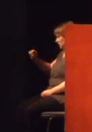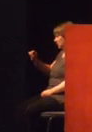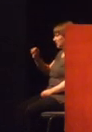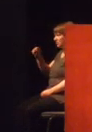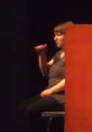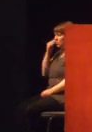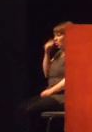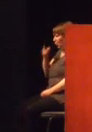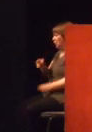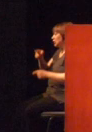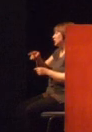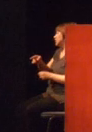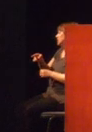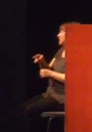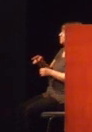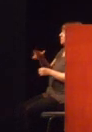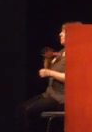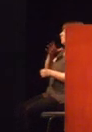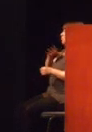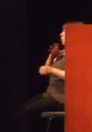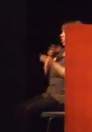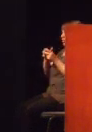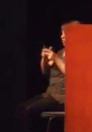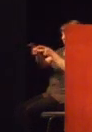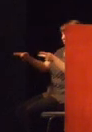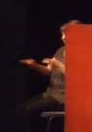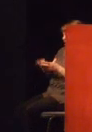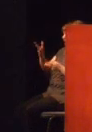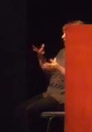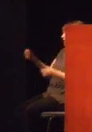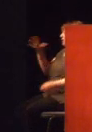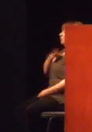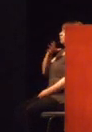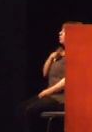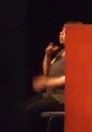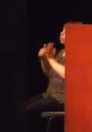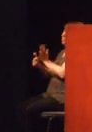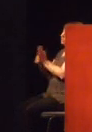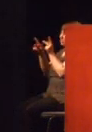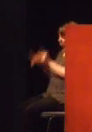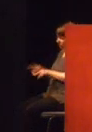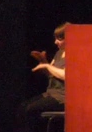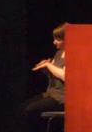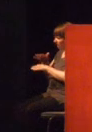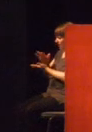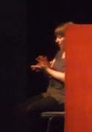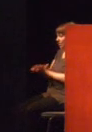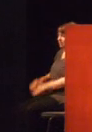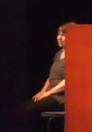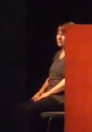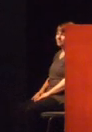years, but now we have a formal location where international students can have contact on campus. And we are